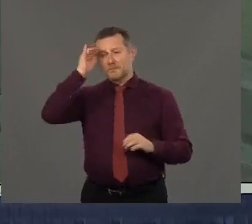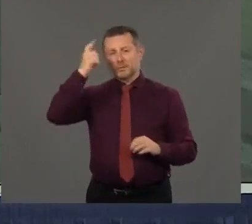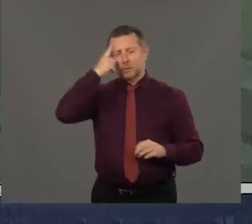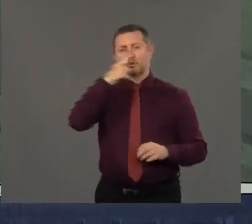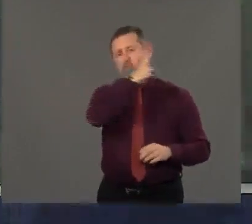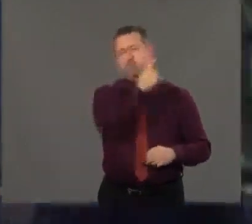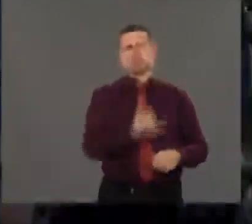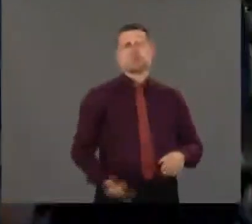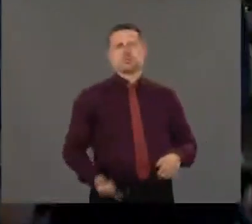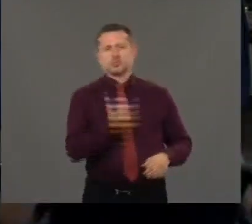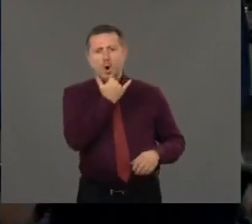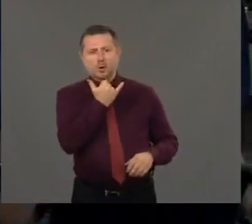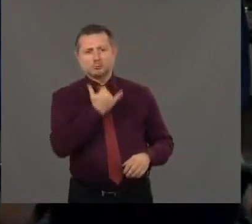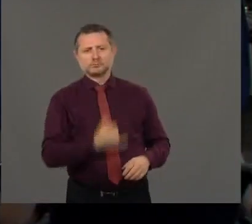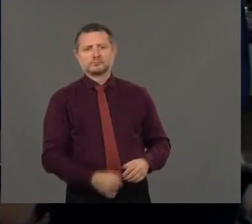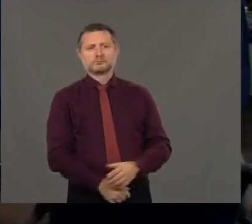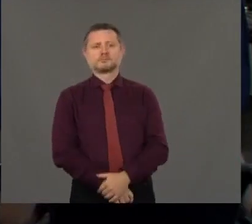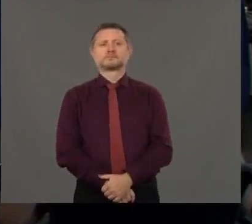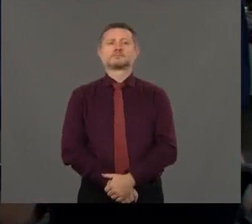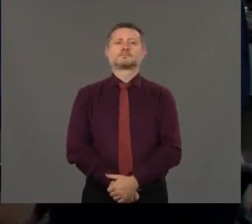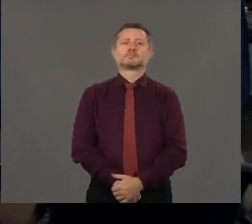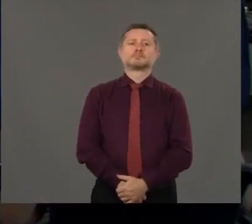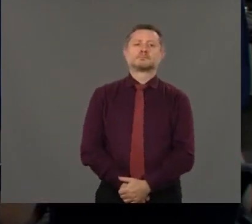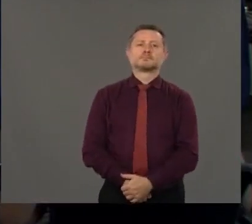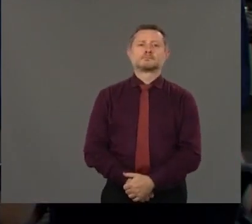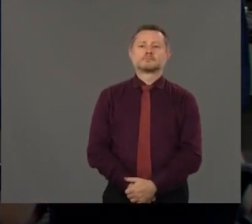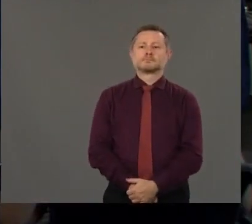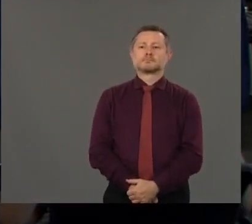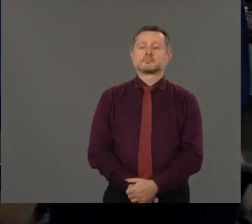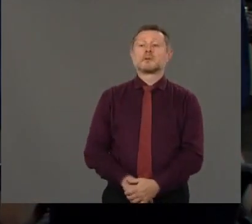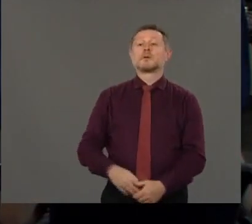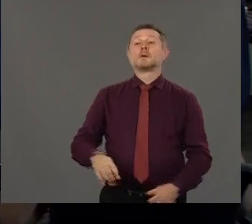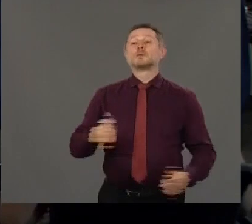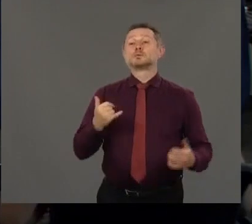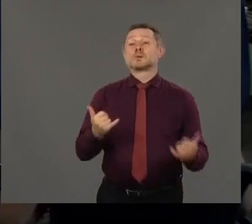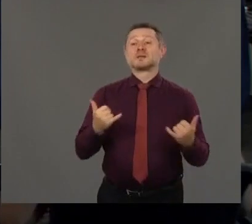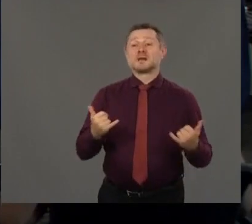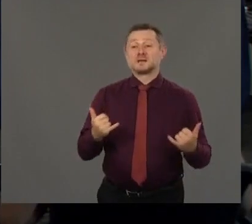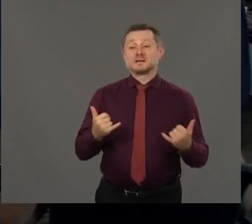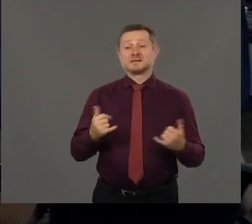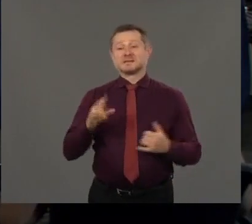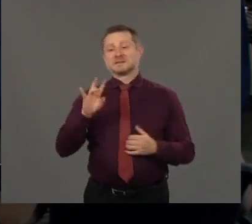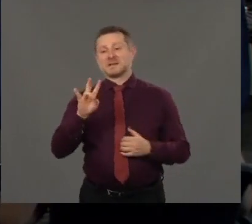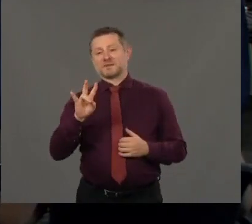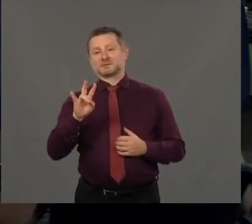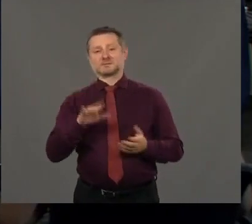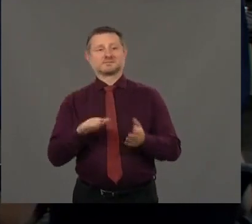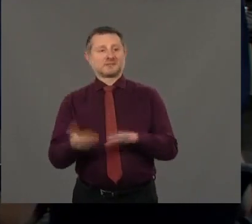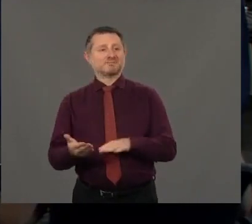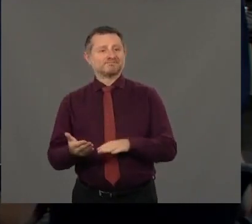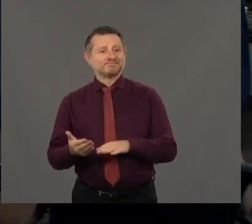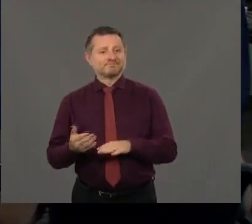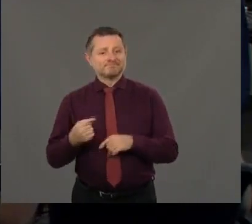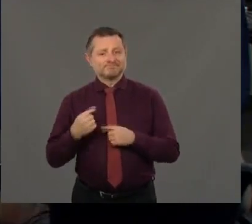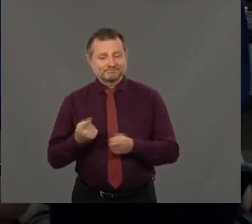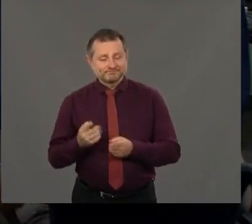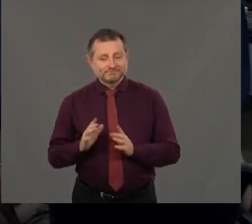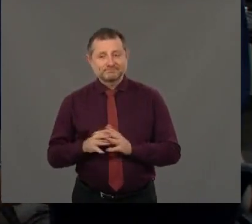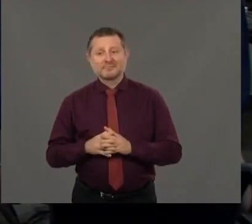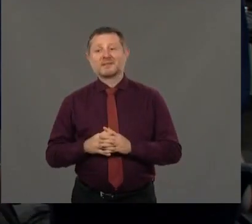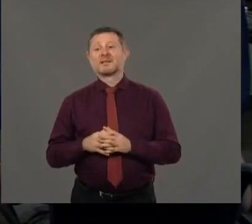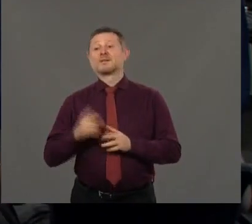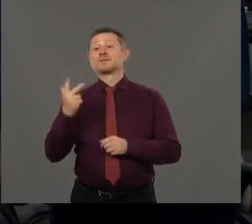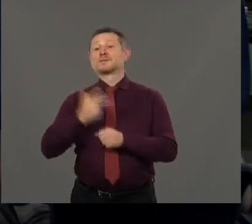main point. I gave you the 7 deaths today. 8 deaths is the 3-day average,